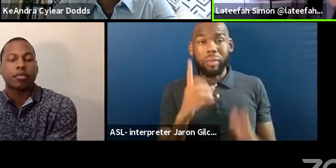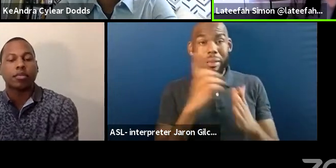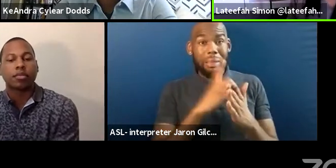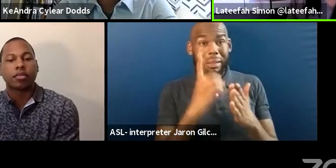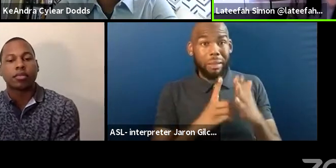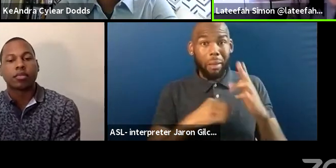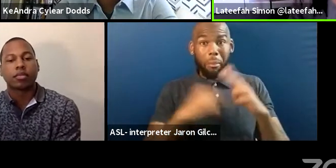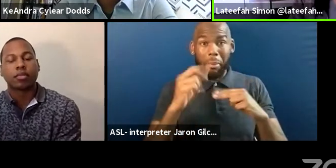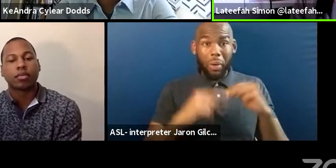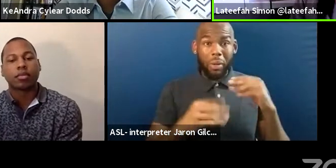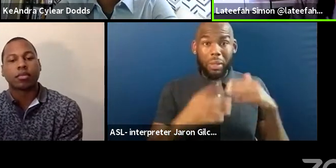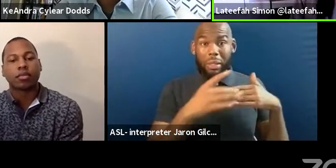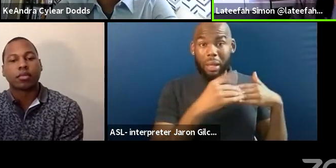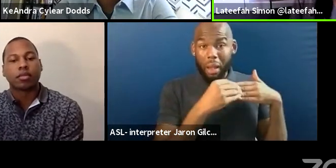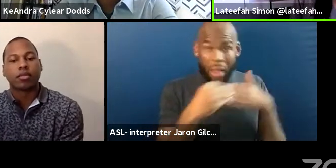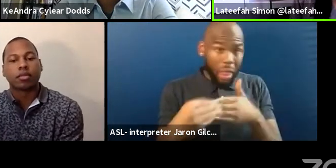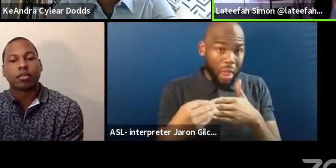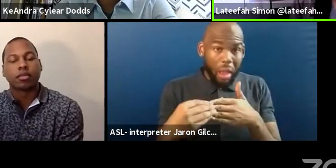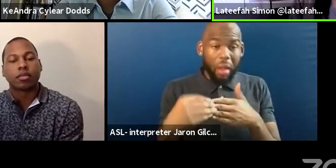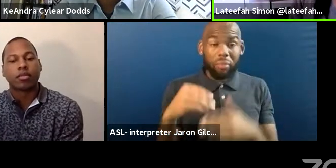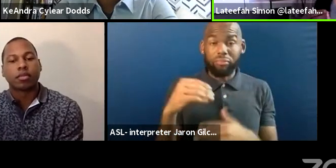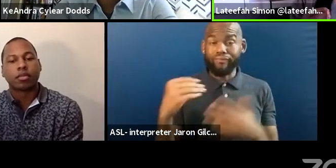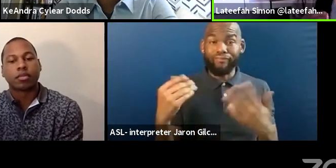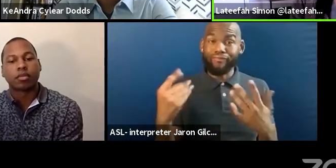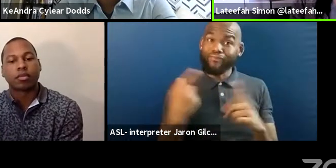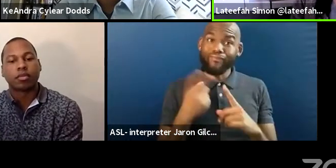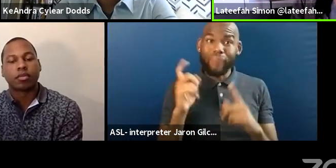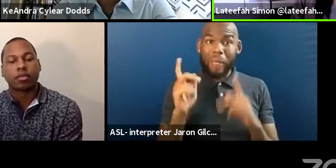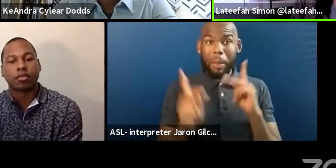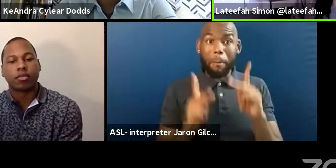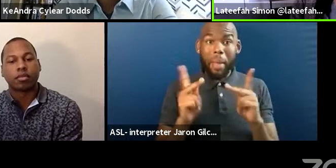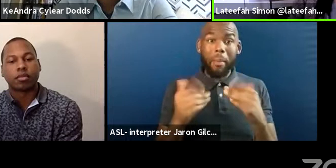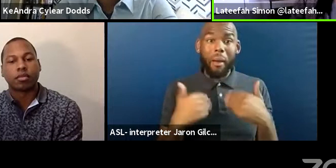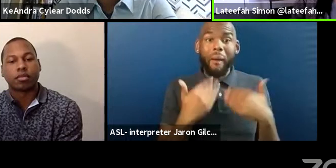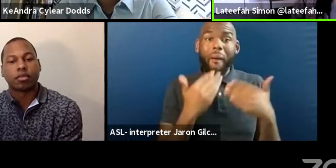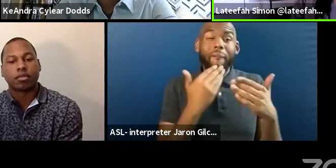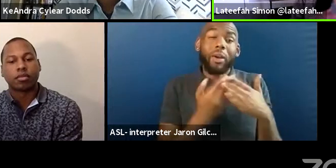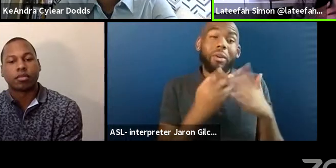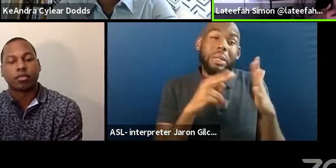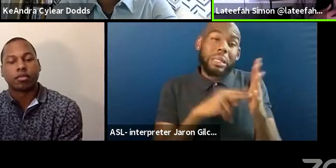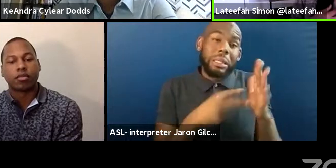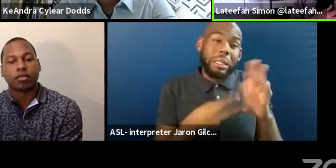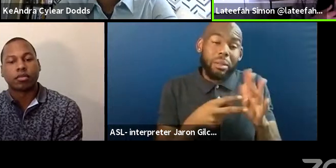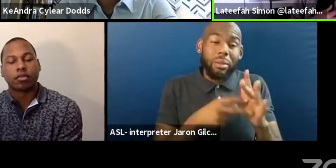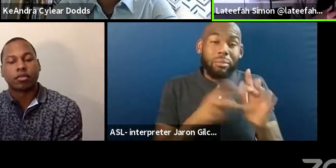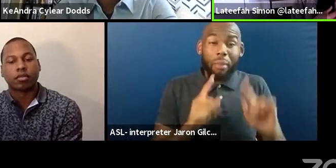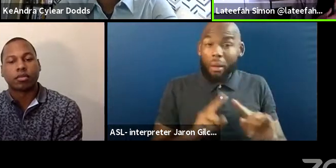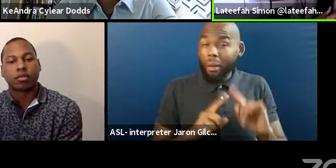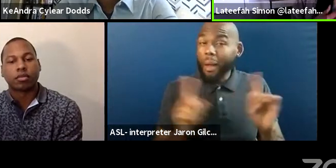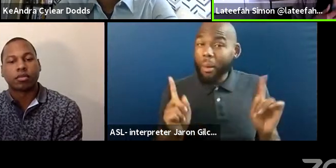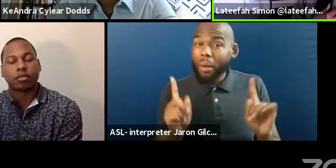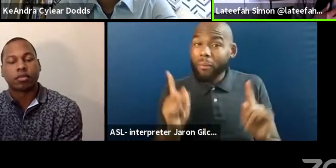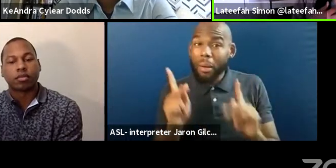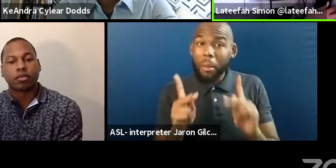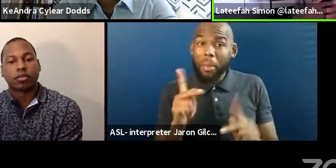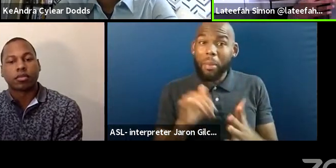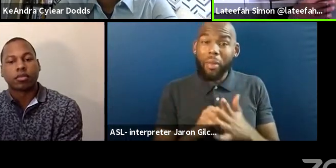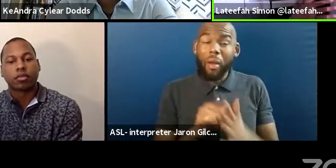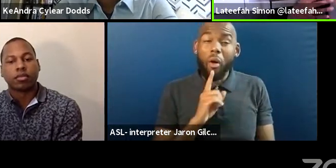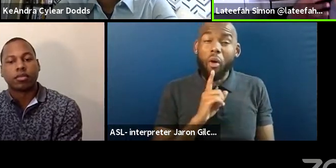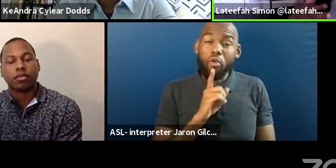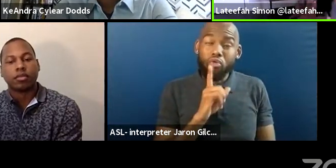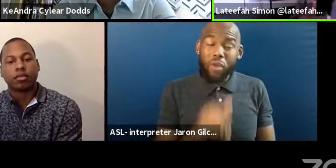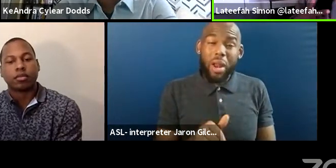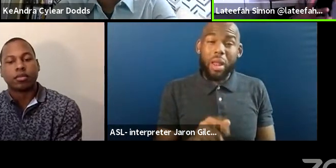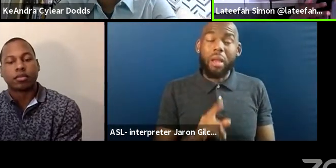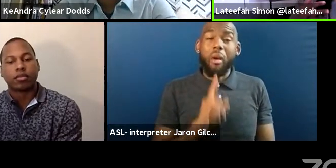and led by folks who have good intentions. However, folks who are deeply on the margins and who